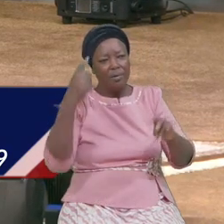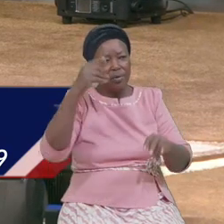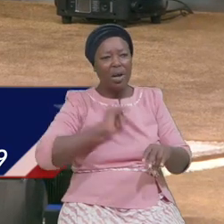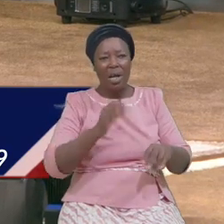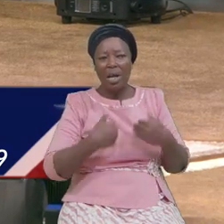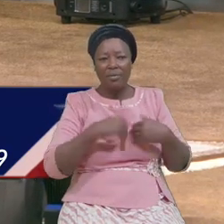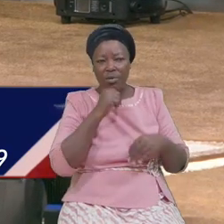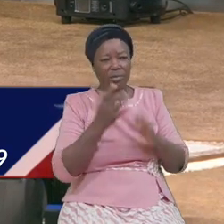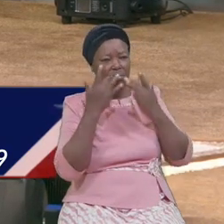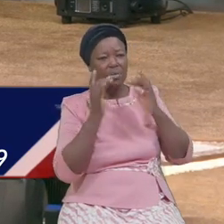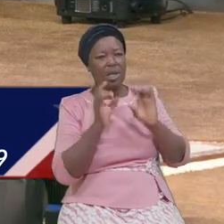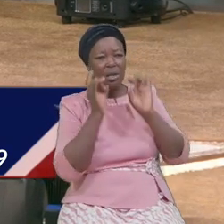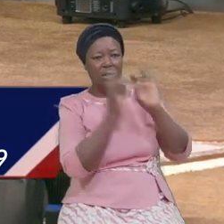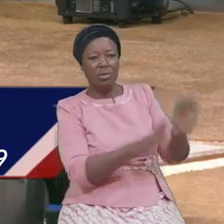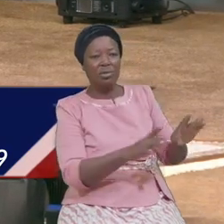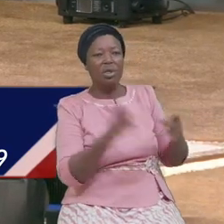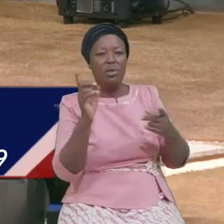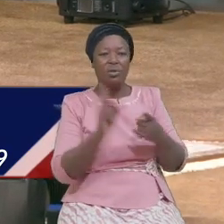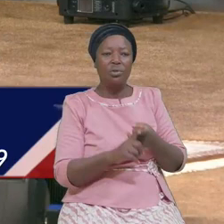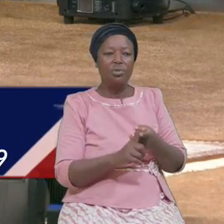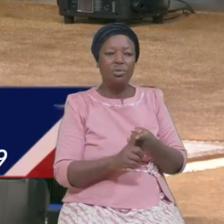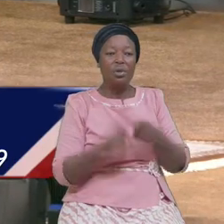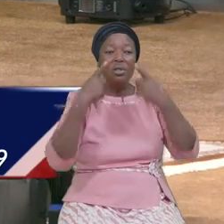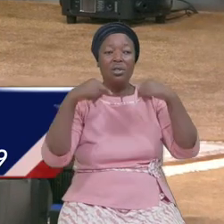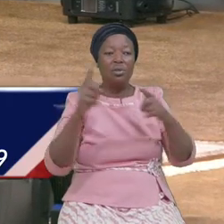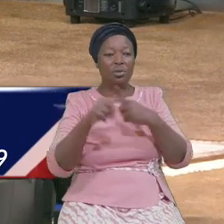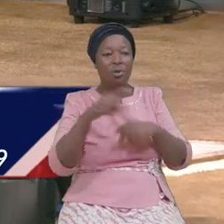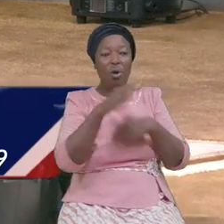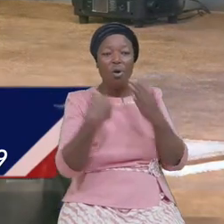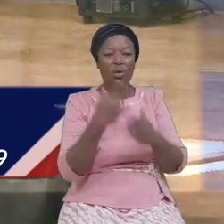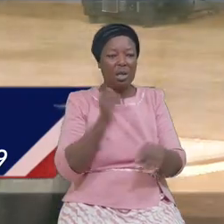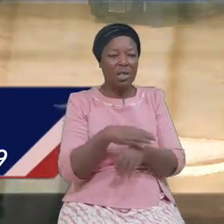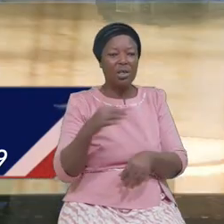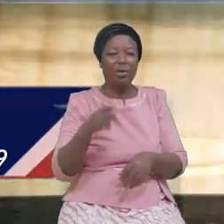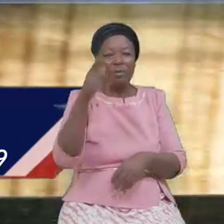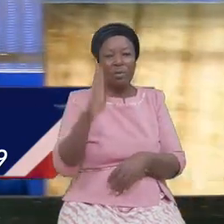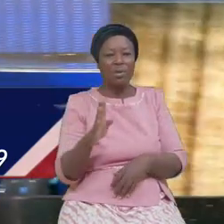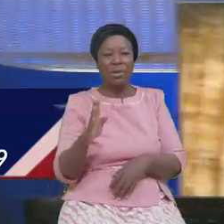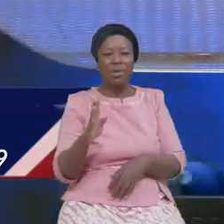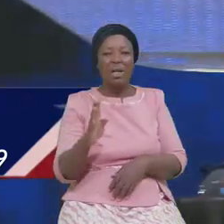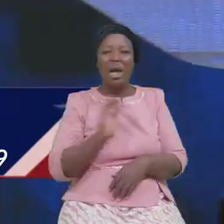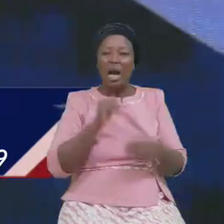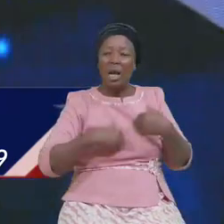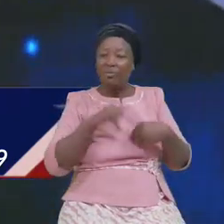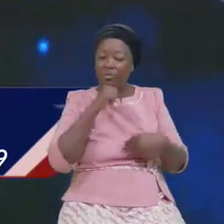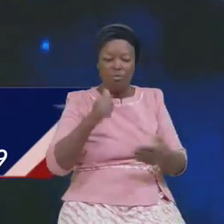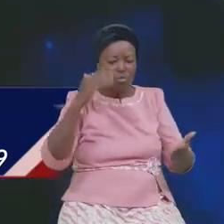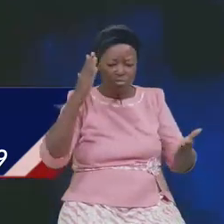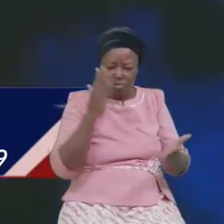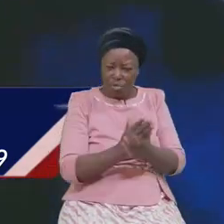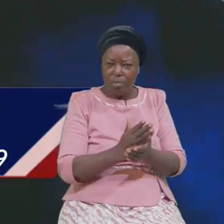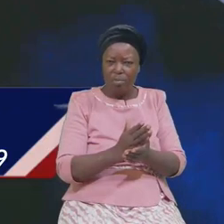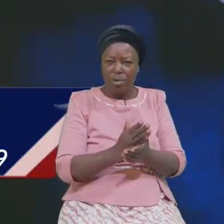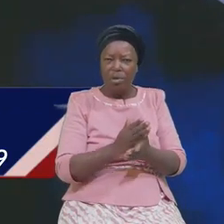declare unto you all the counsel of God. all the counsel